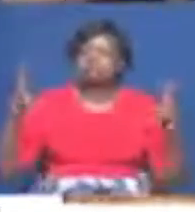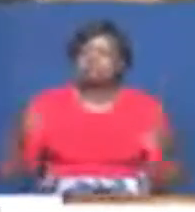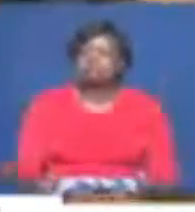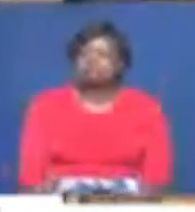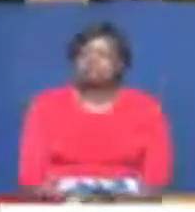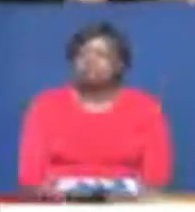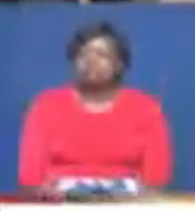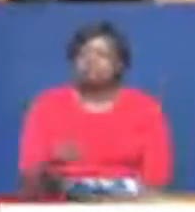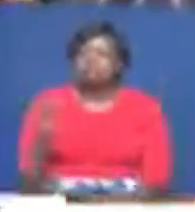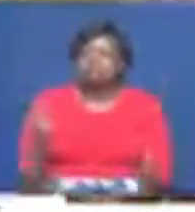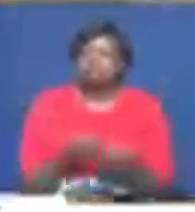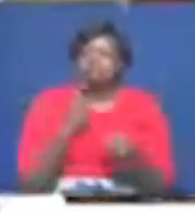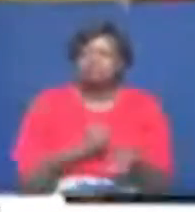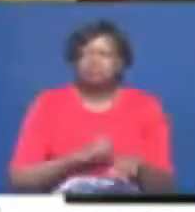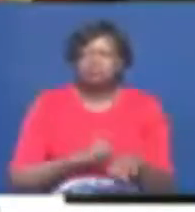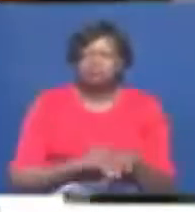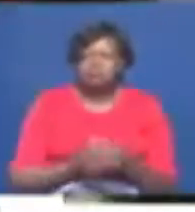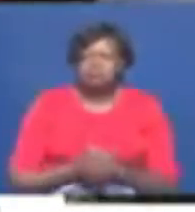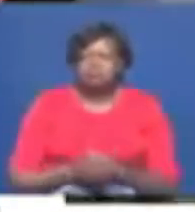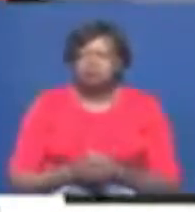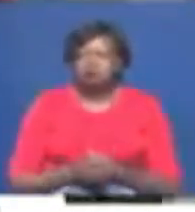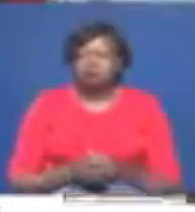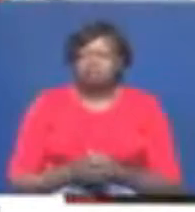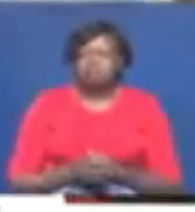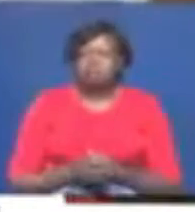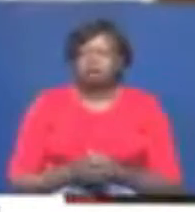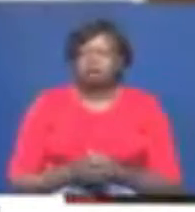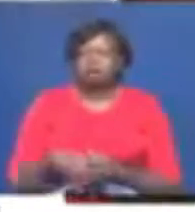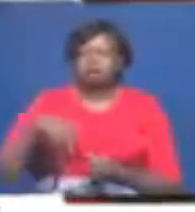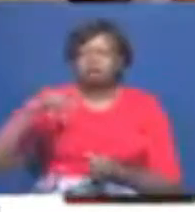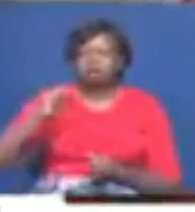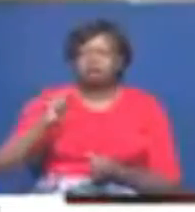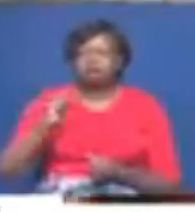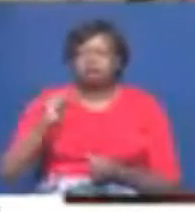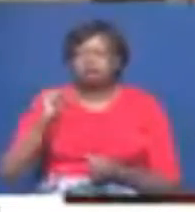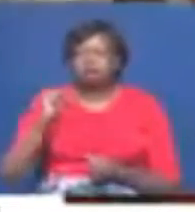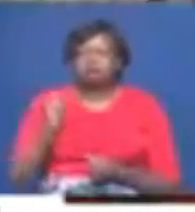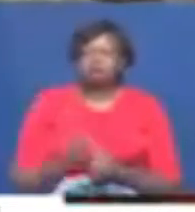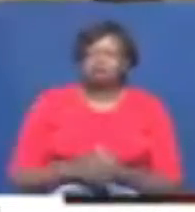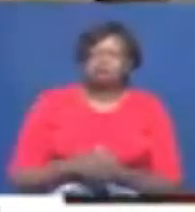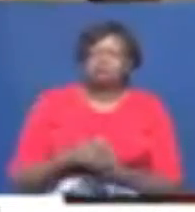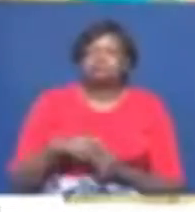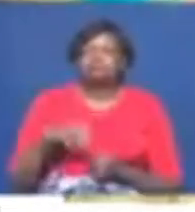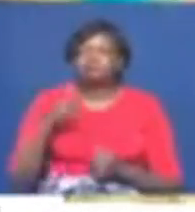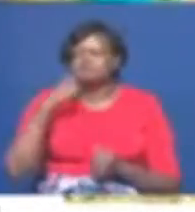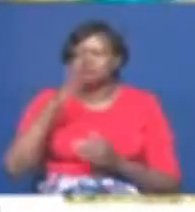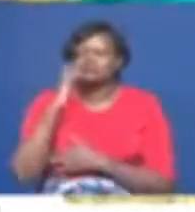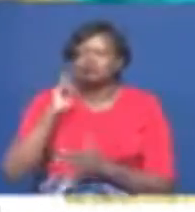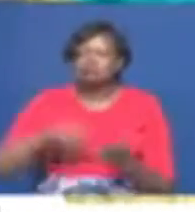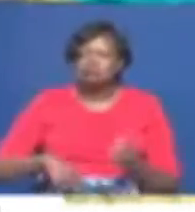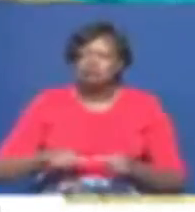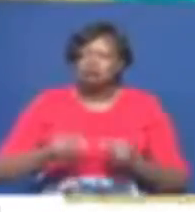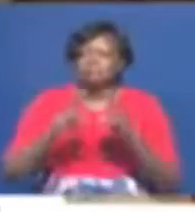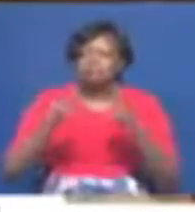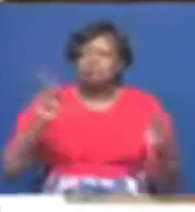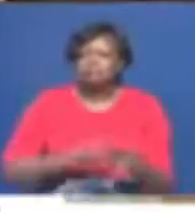This even as Interior Principal Secretary Dr. Karanja Kibisho vowed to sustain efforts to safeguard peace during